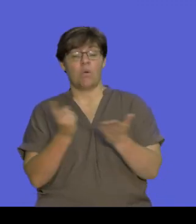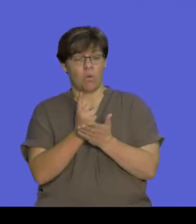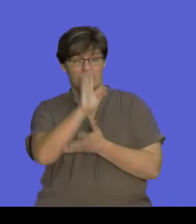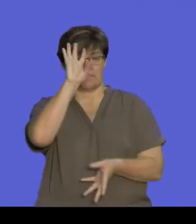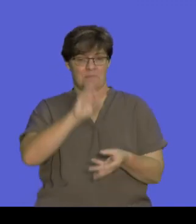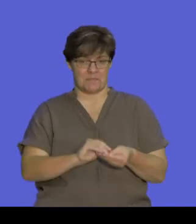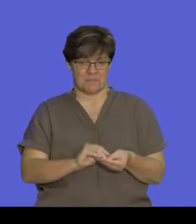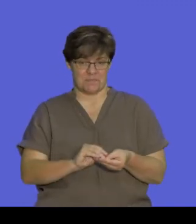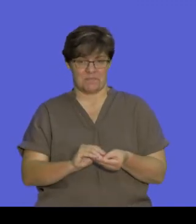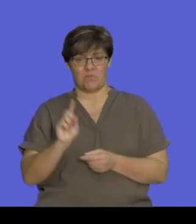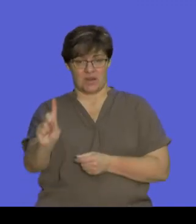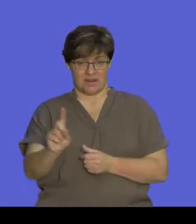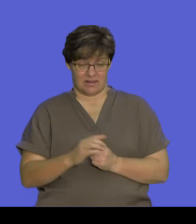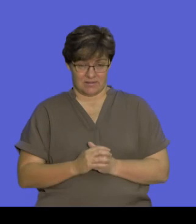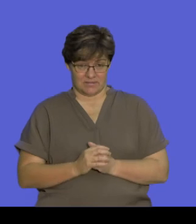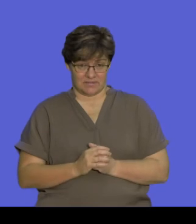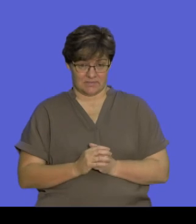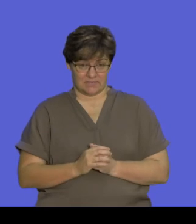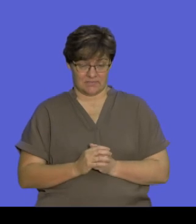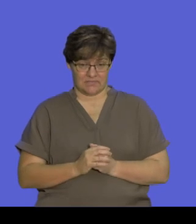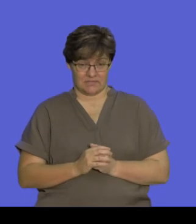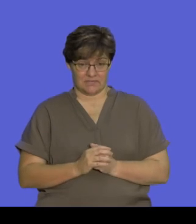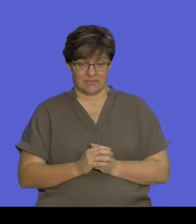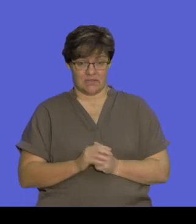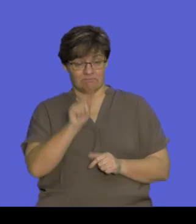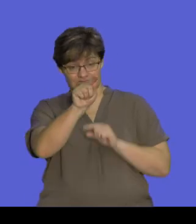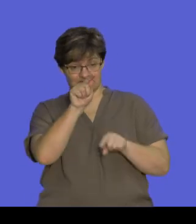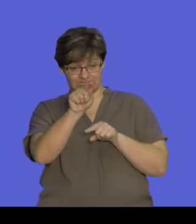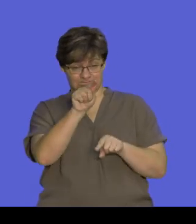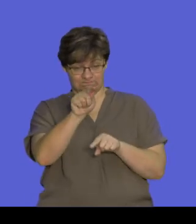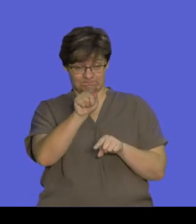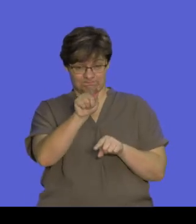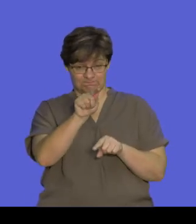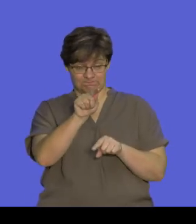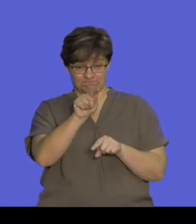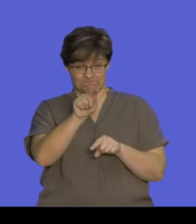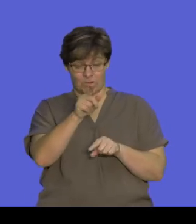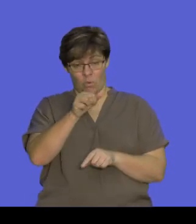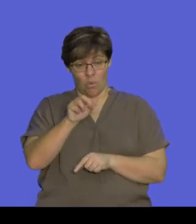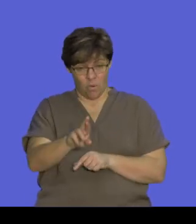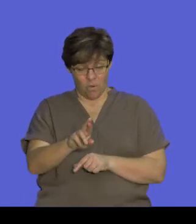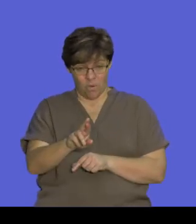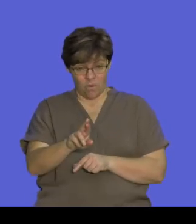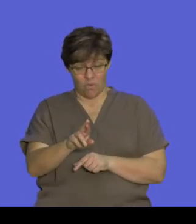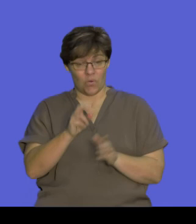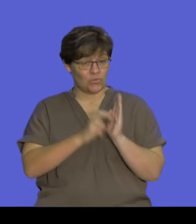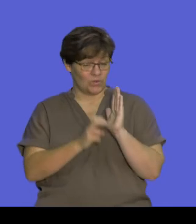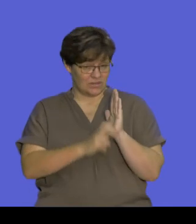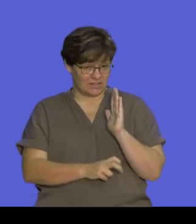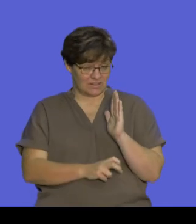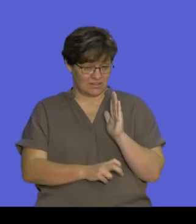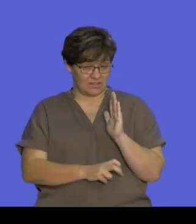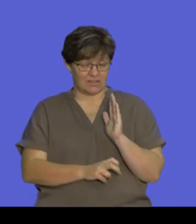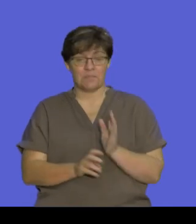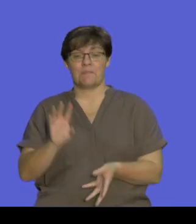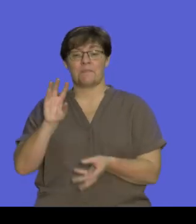be one. So, when we add those in the OR thing, the OR rule, that's going to give us